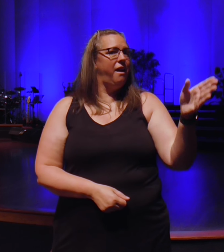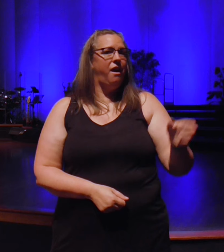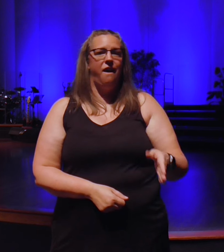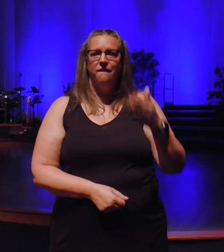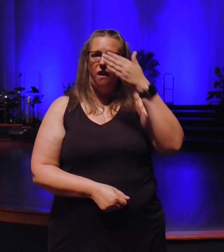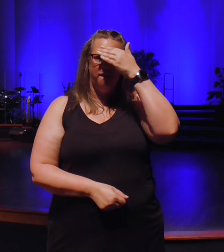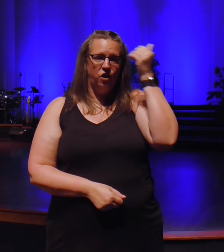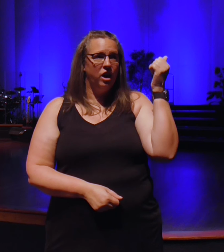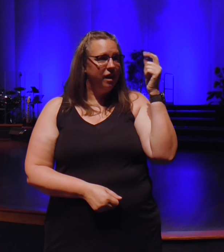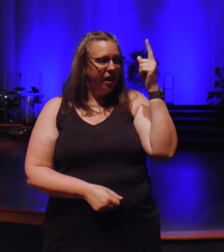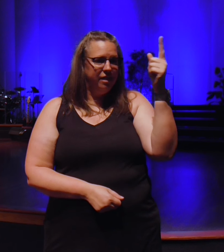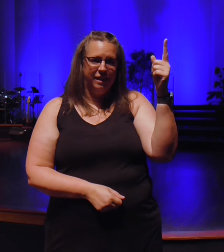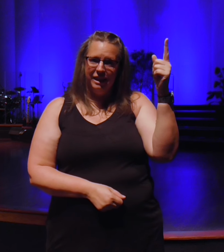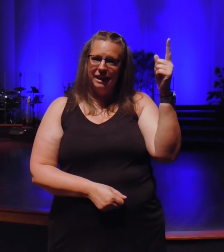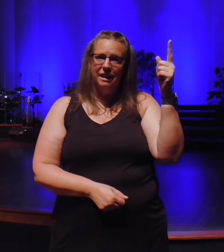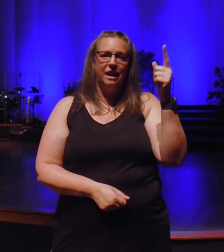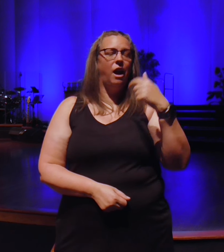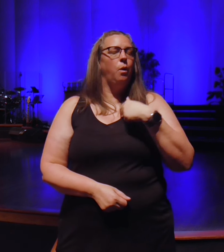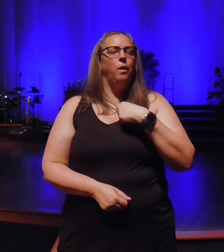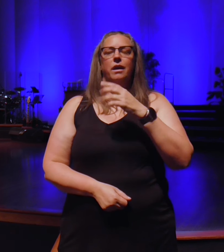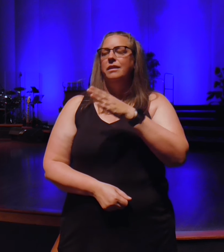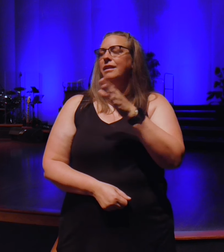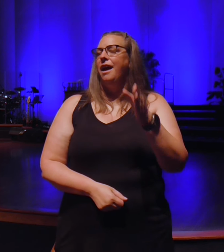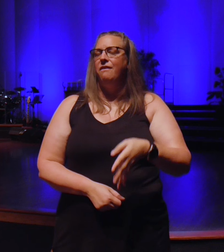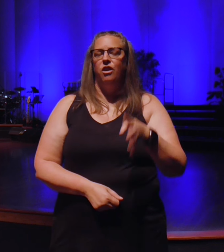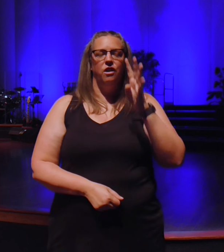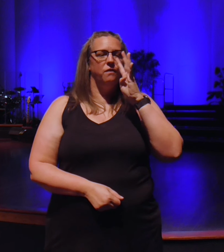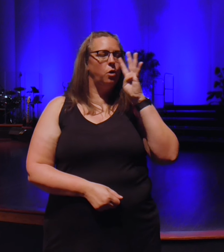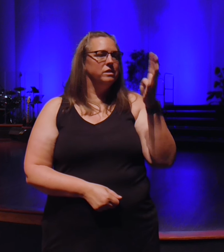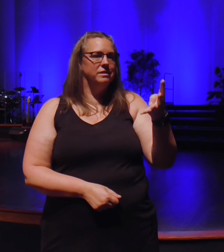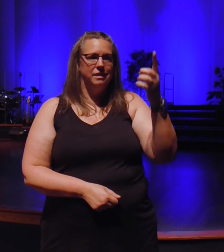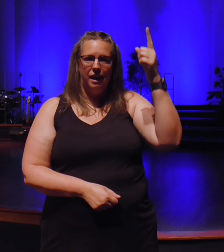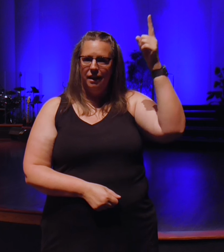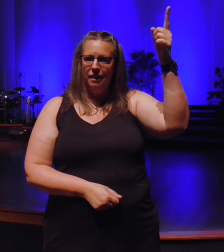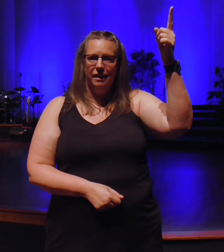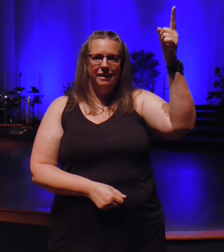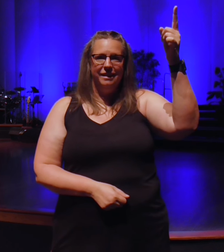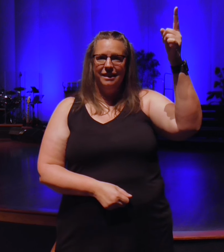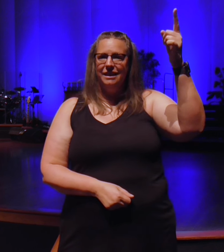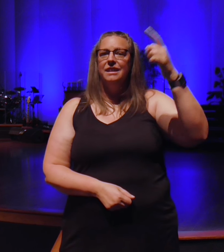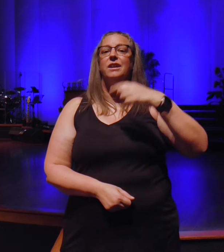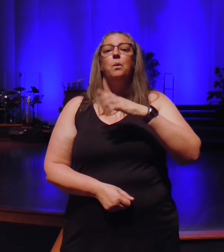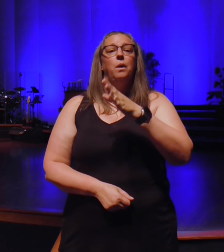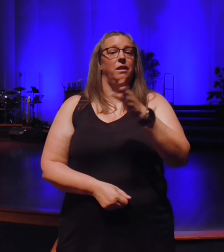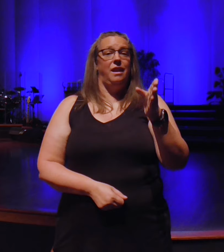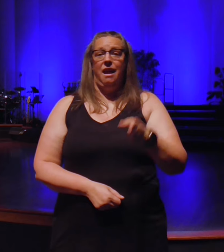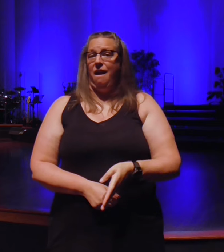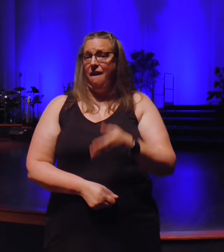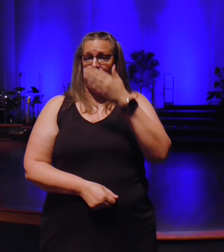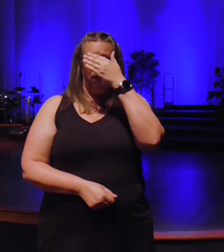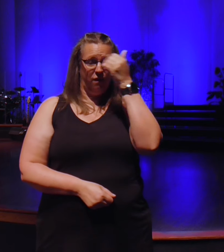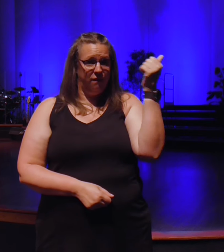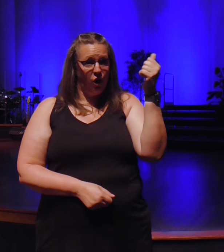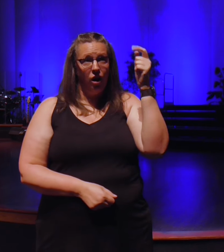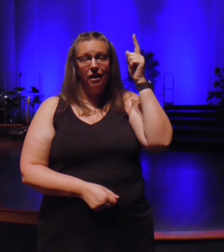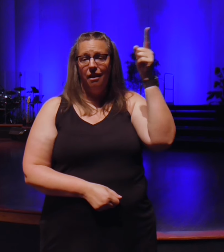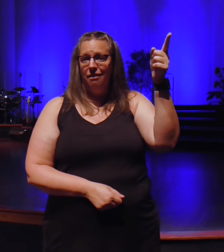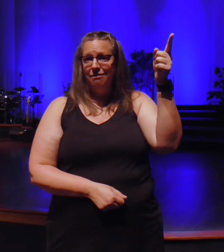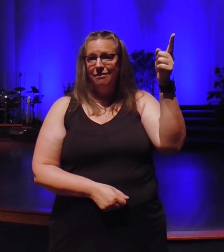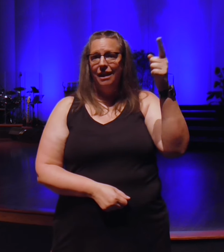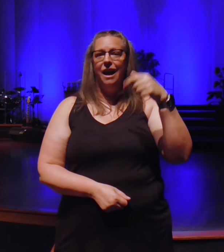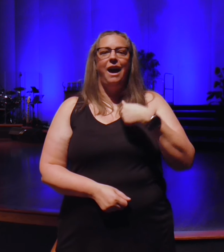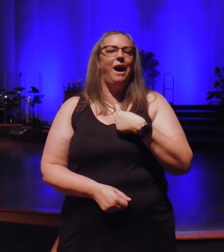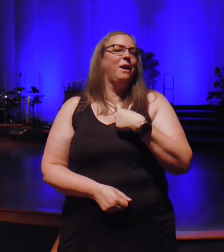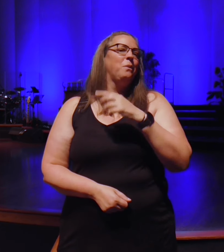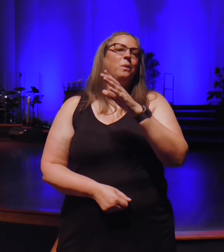never forget thee. I will never forsake thee. I will never forget